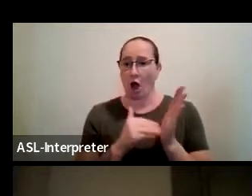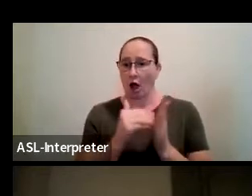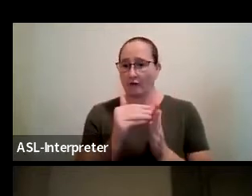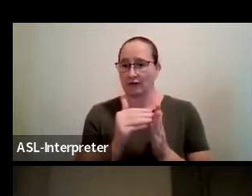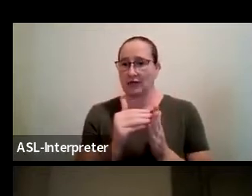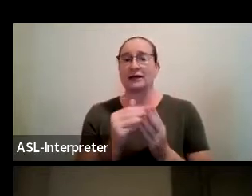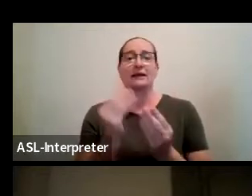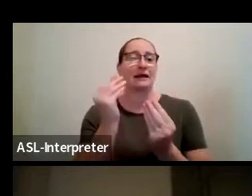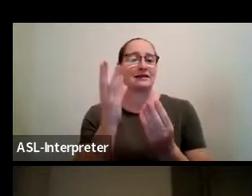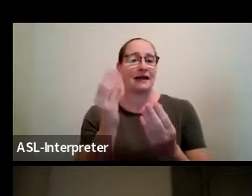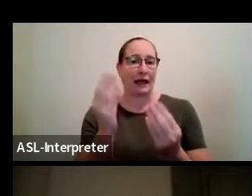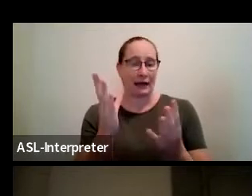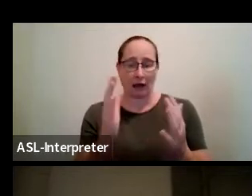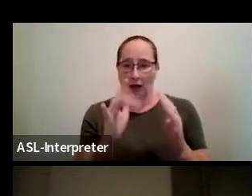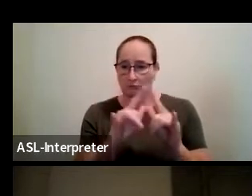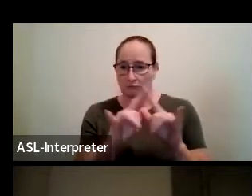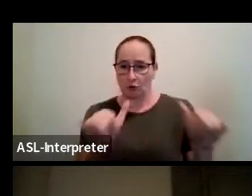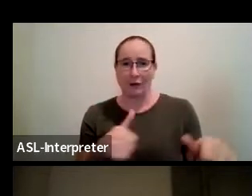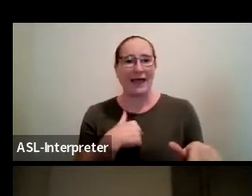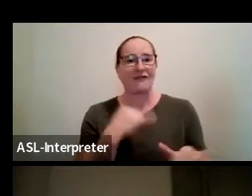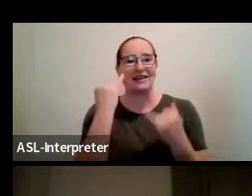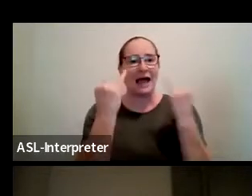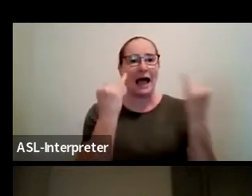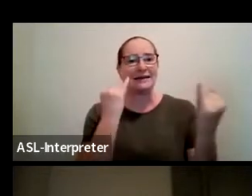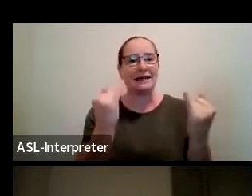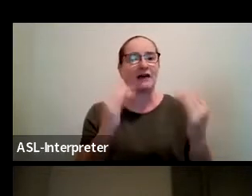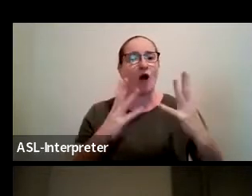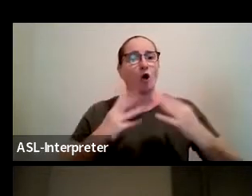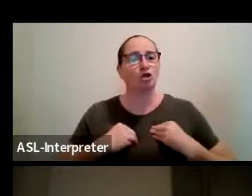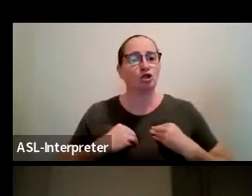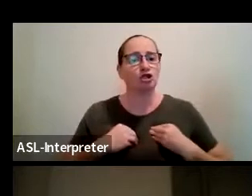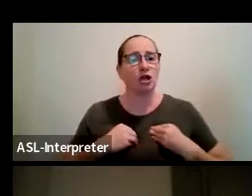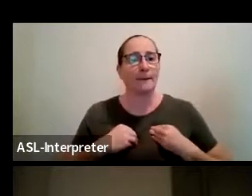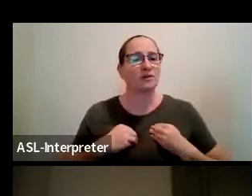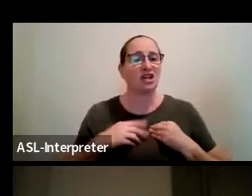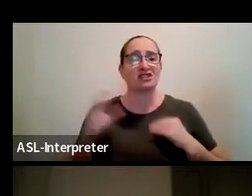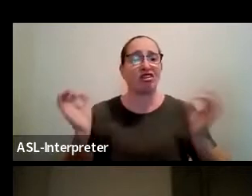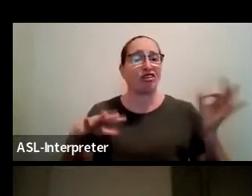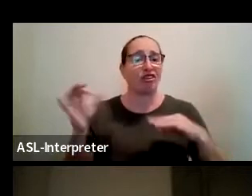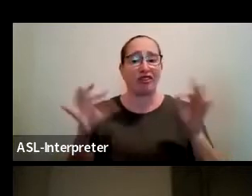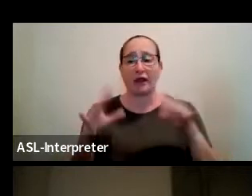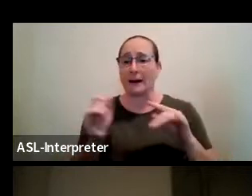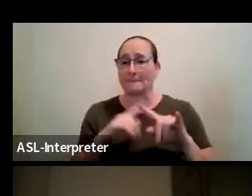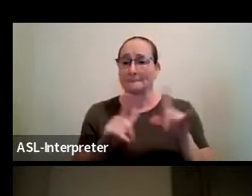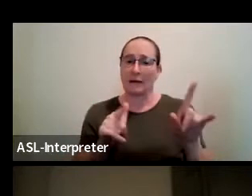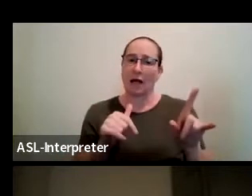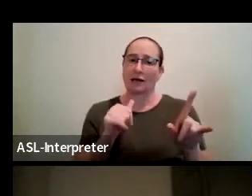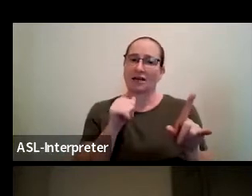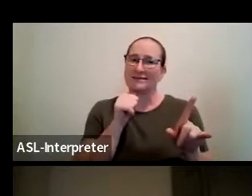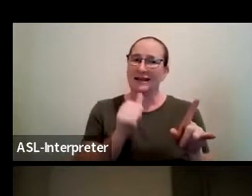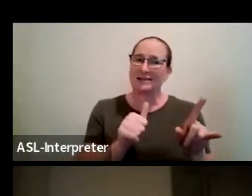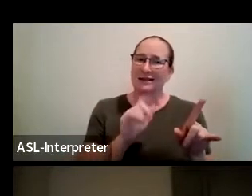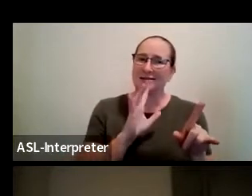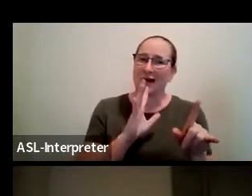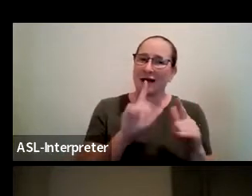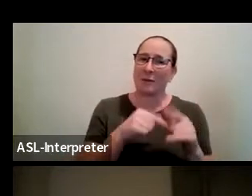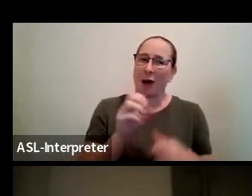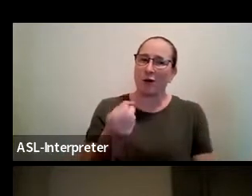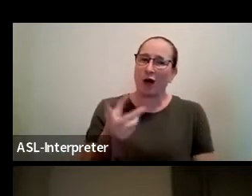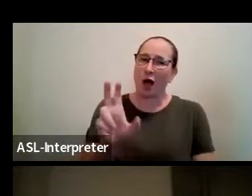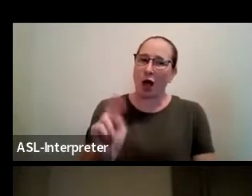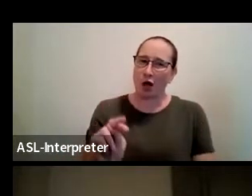data discourse, we have this idea of ownership thrown around, but we never actually talk about what one is owning, what software you need,